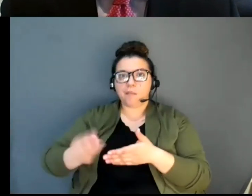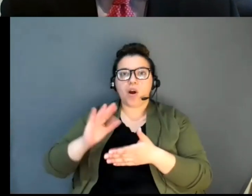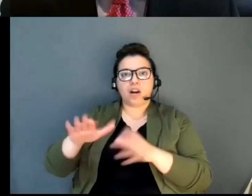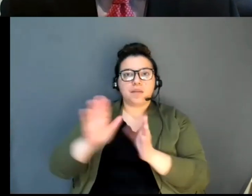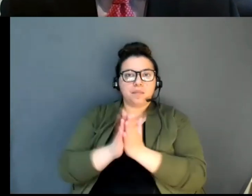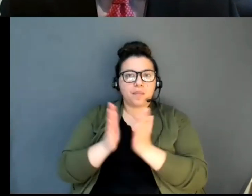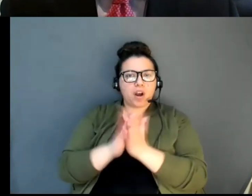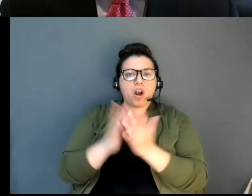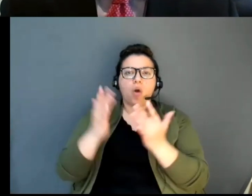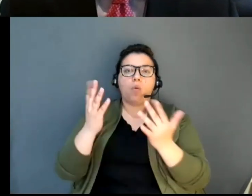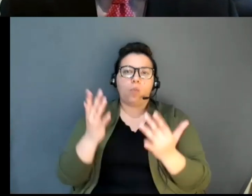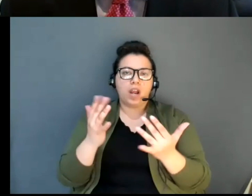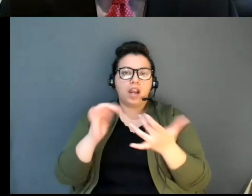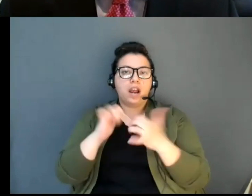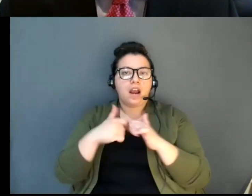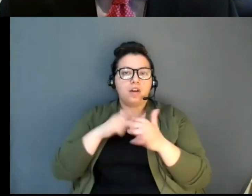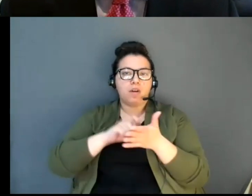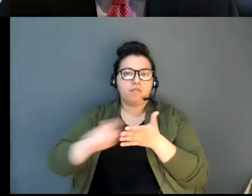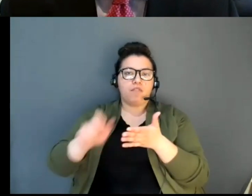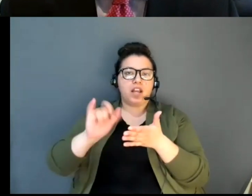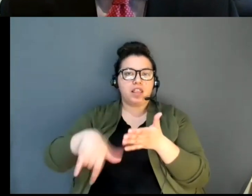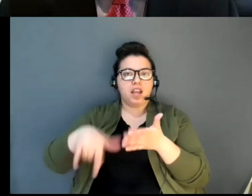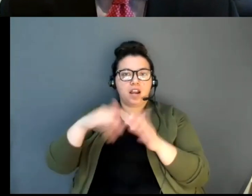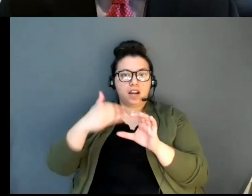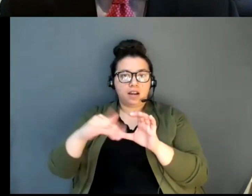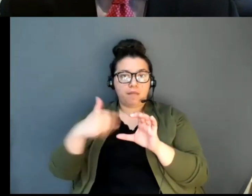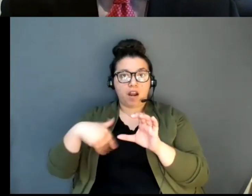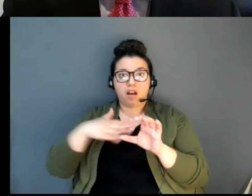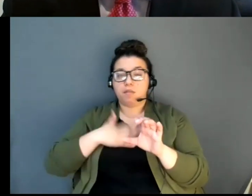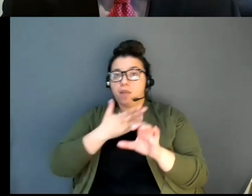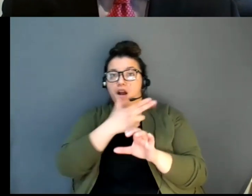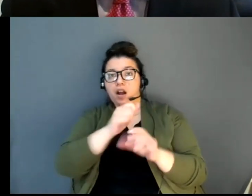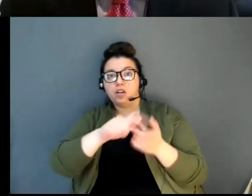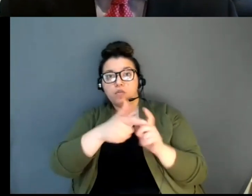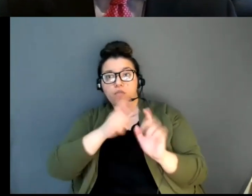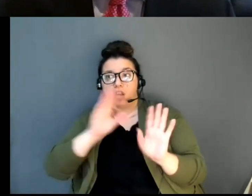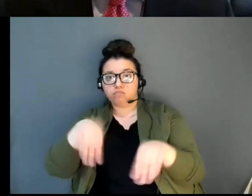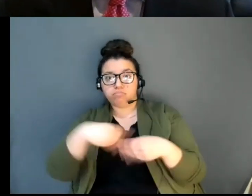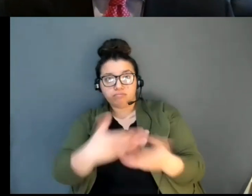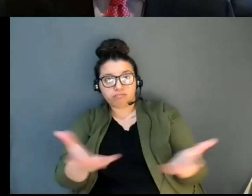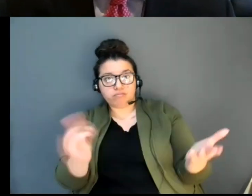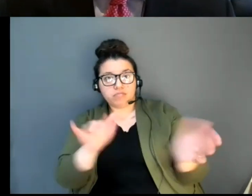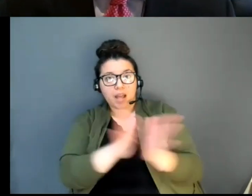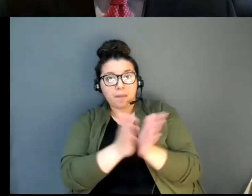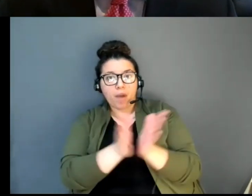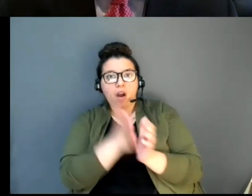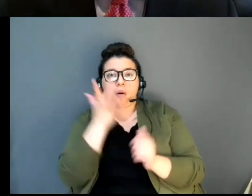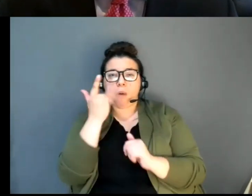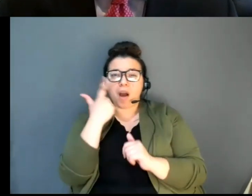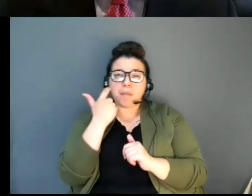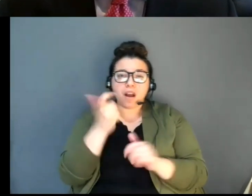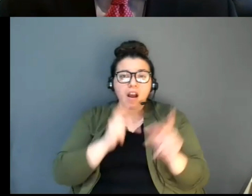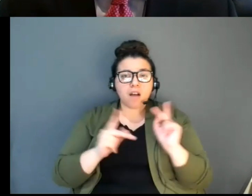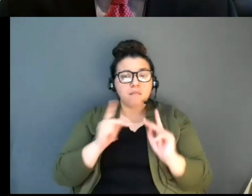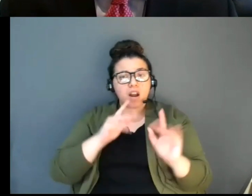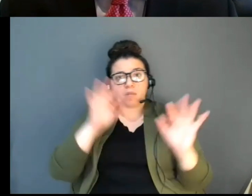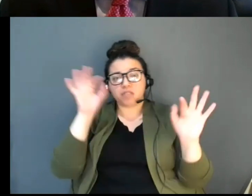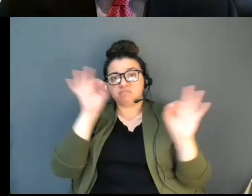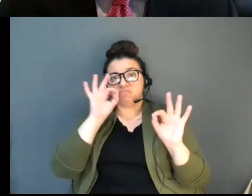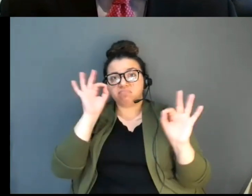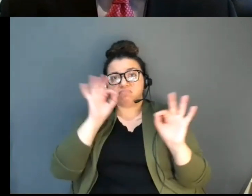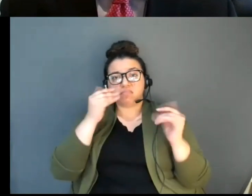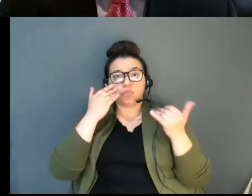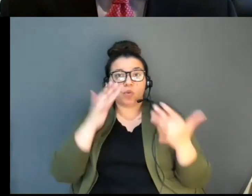Email? And I gave it to all my high school friends and, Wow. other people, because people just don't know how to